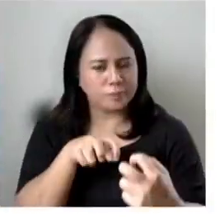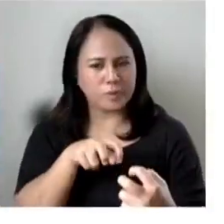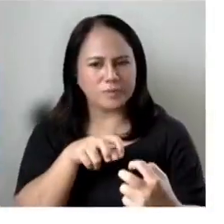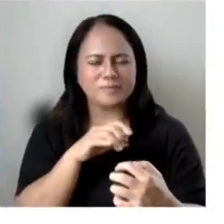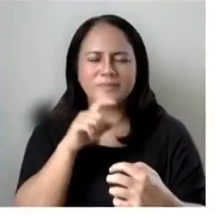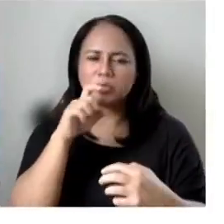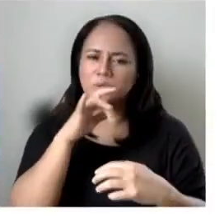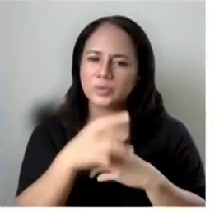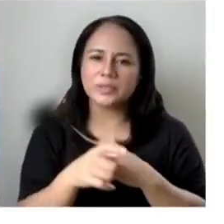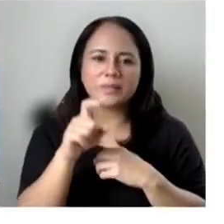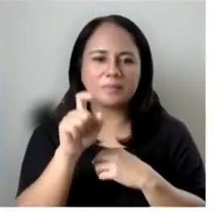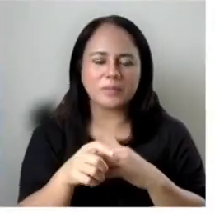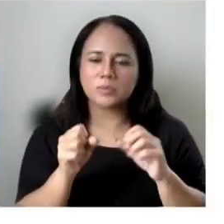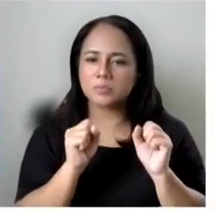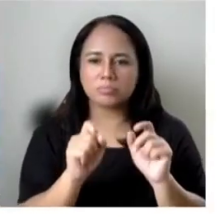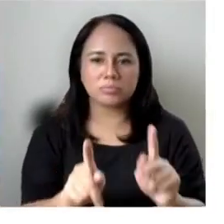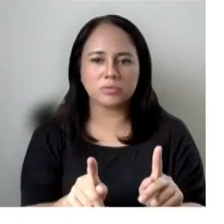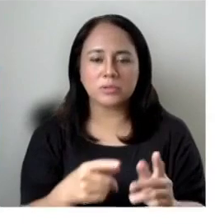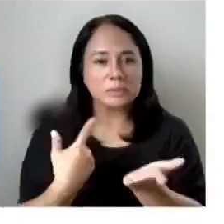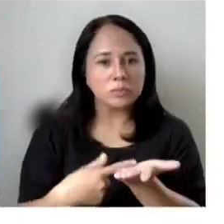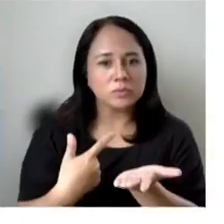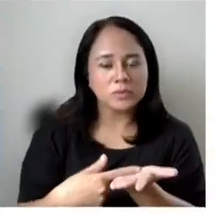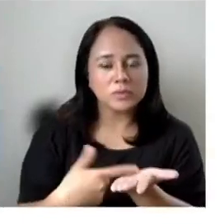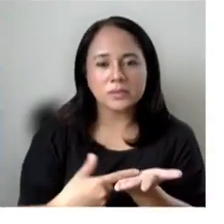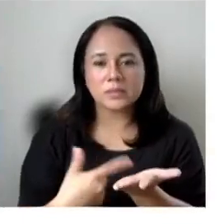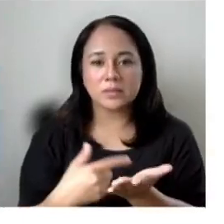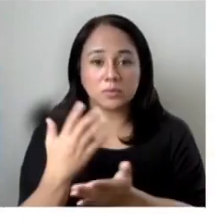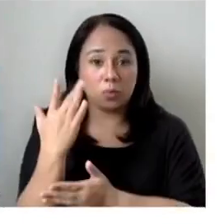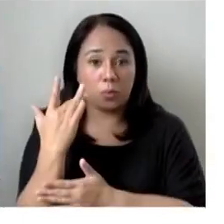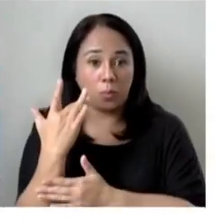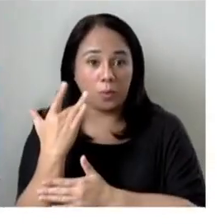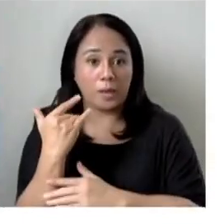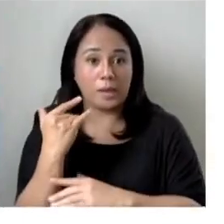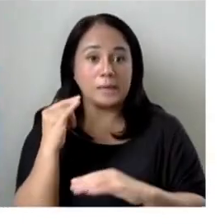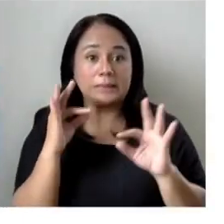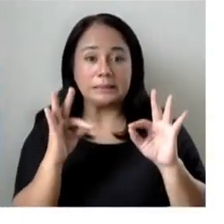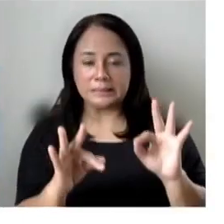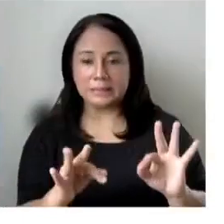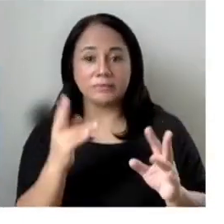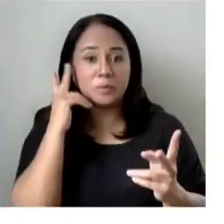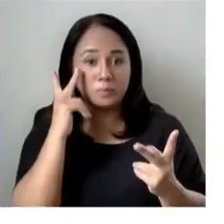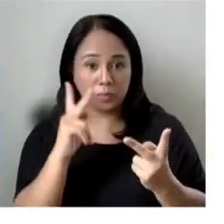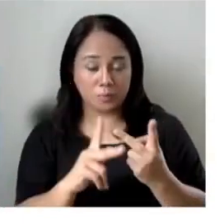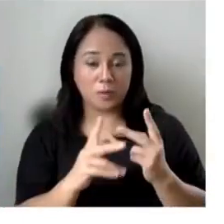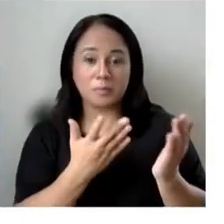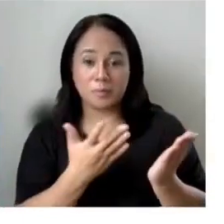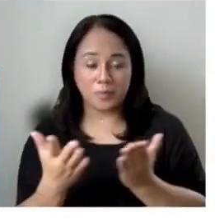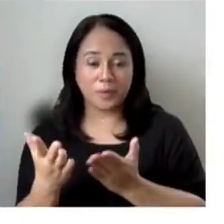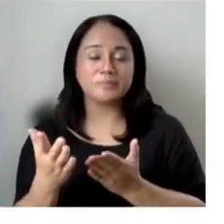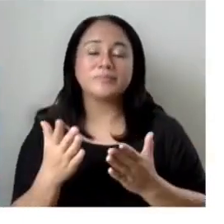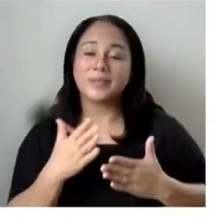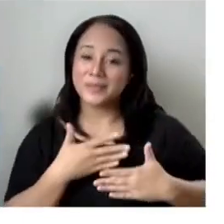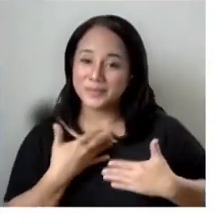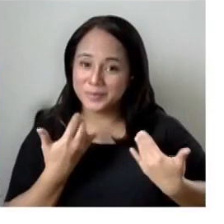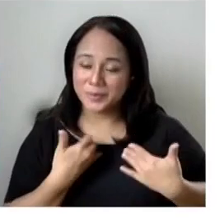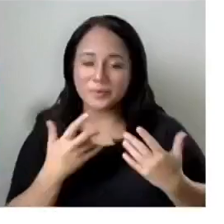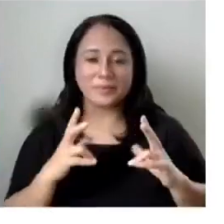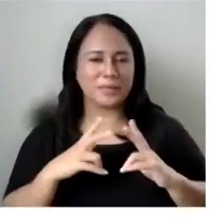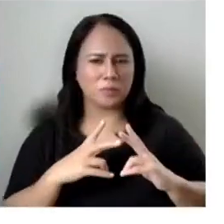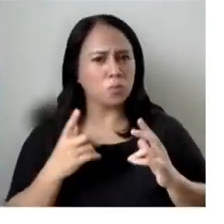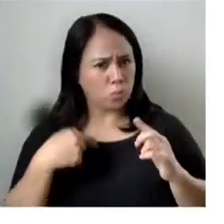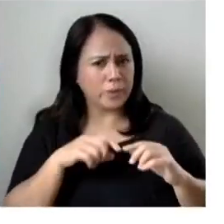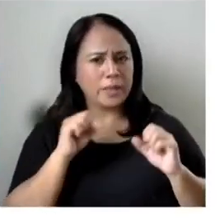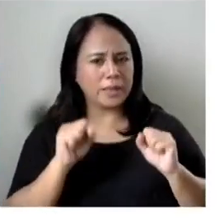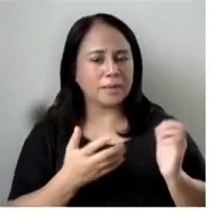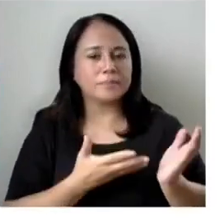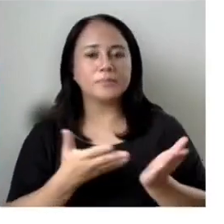possible opportunity to discuss. Because if their purpose is to bring holiday cheer, as I said, we can bring the